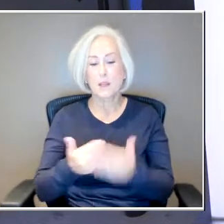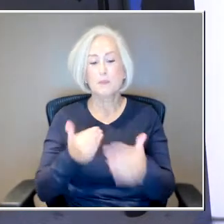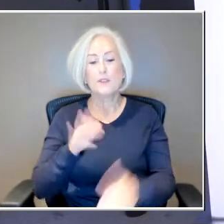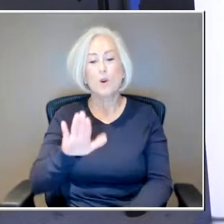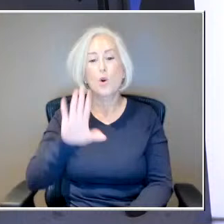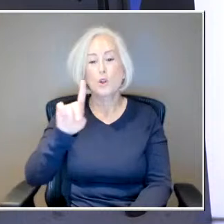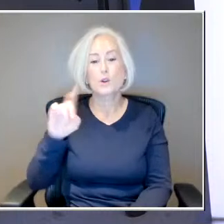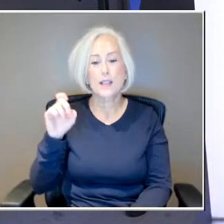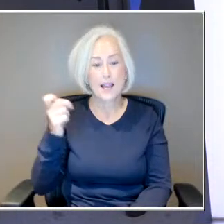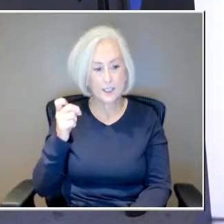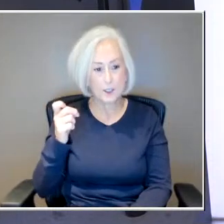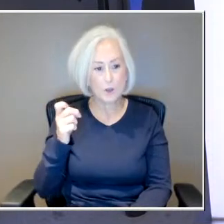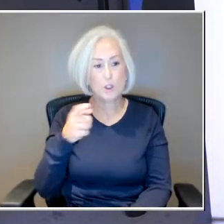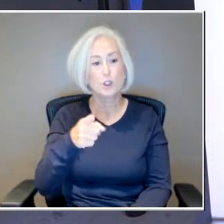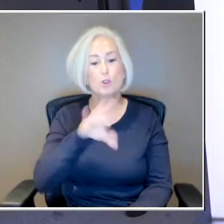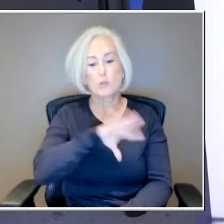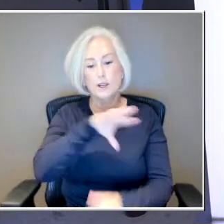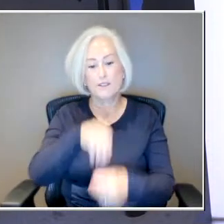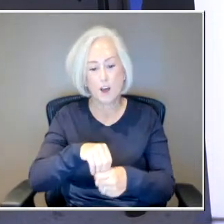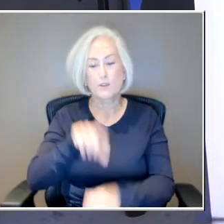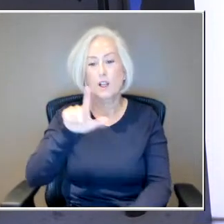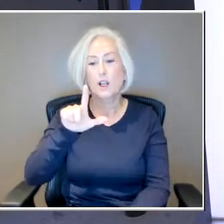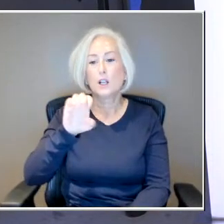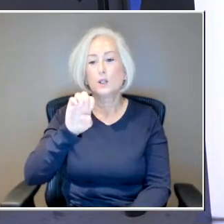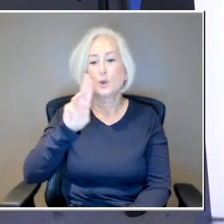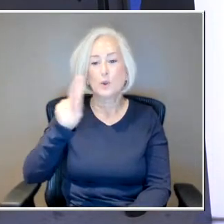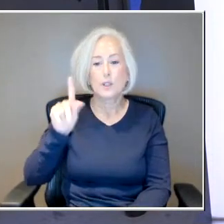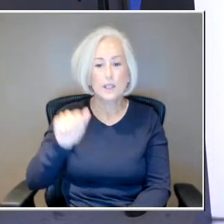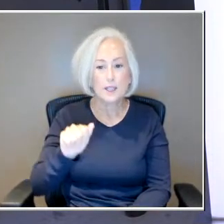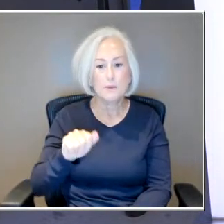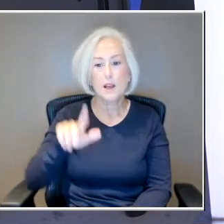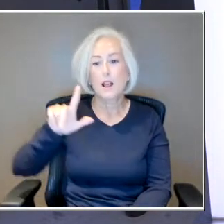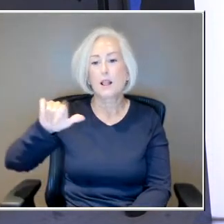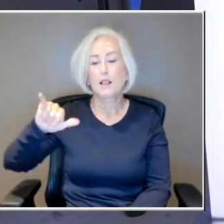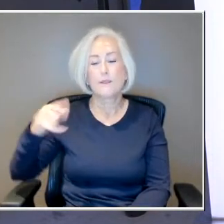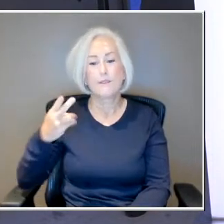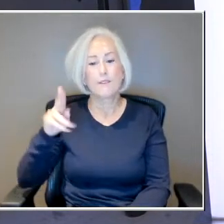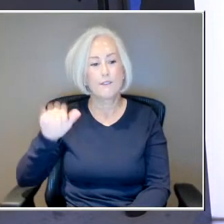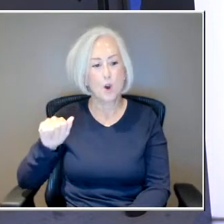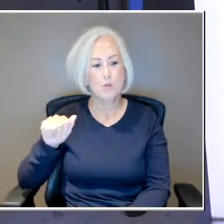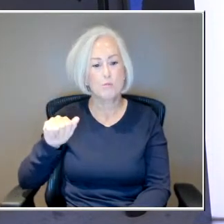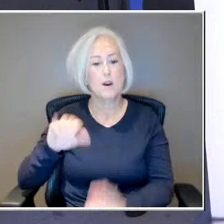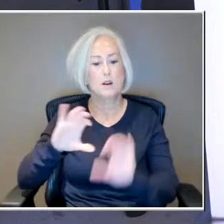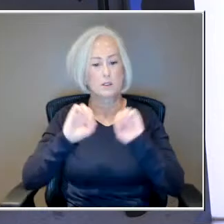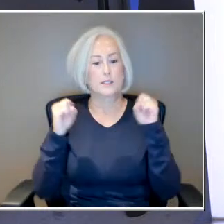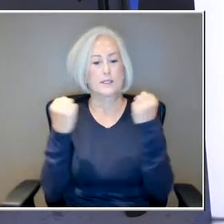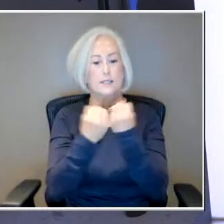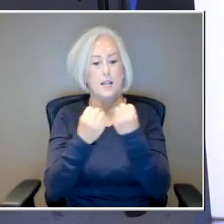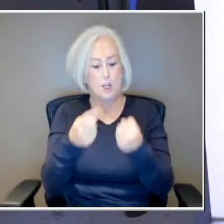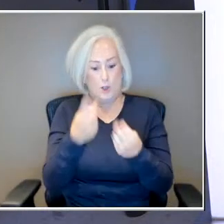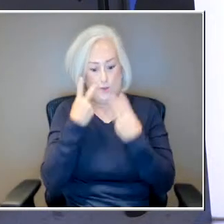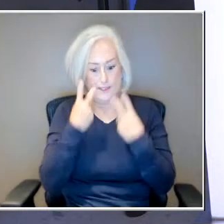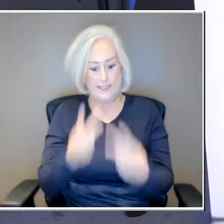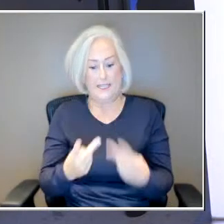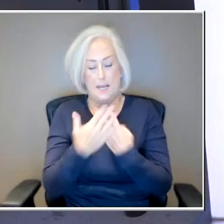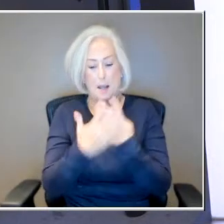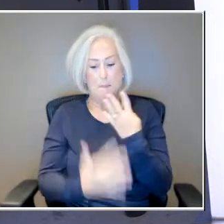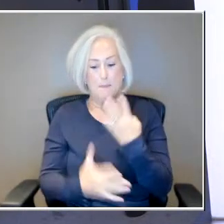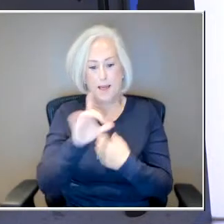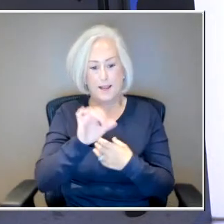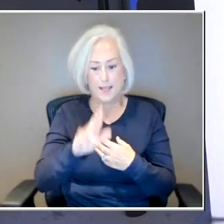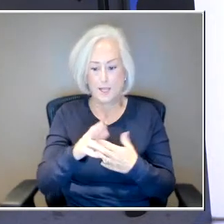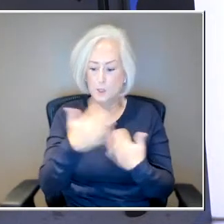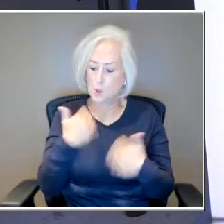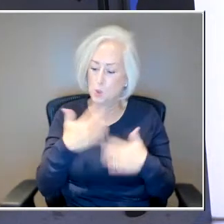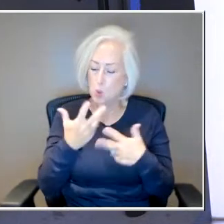with the Leukemia and Lymphoma Society. You've seen how tough blood cancers can be, as you had mentioned earlier in our